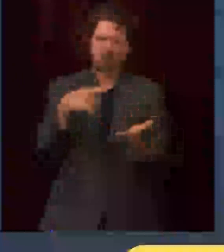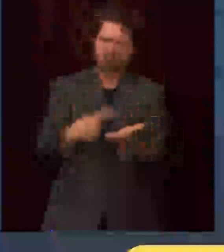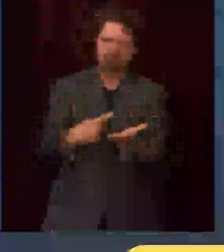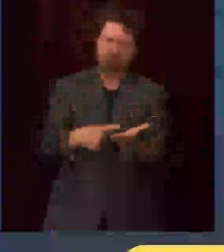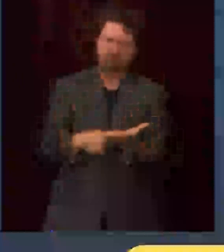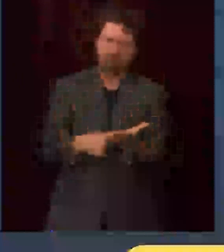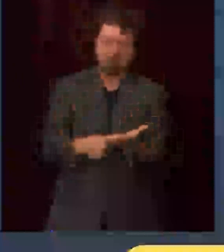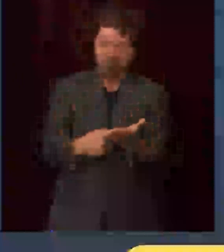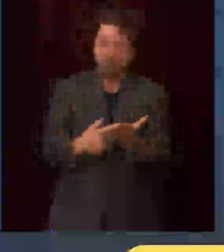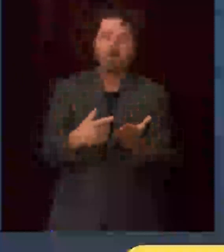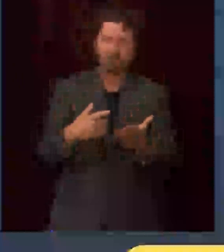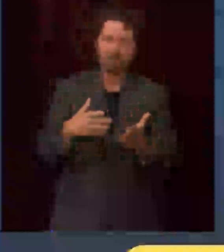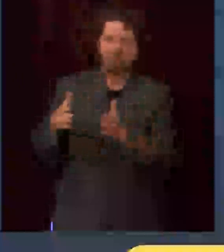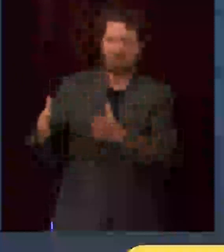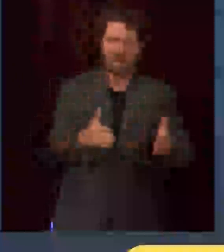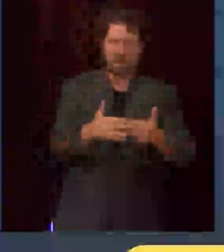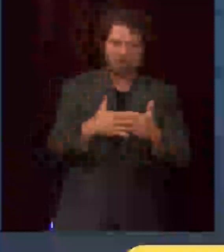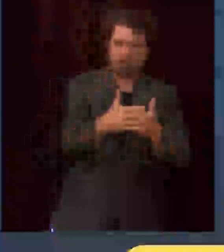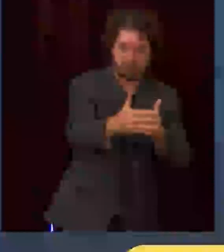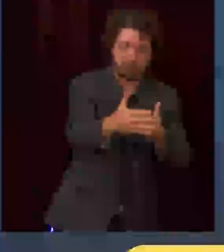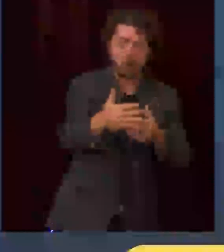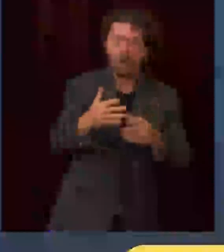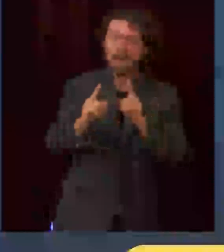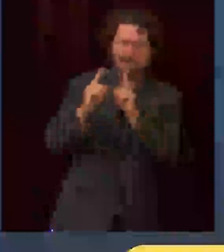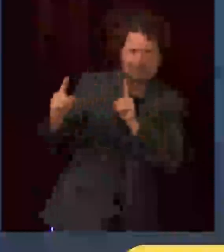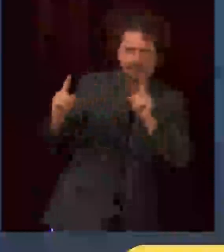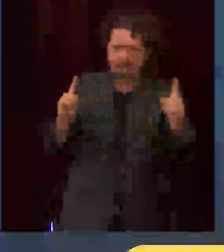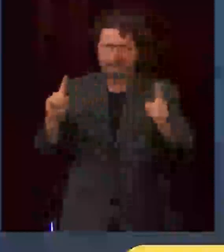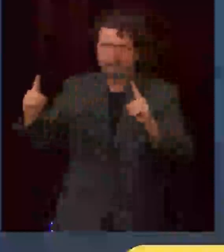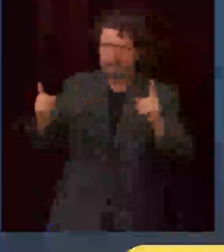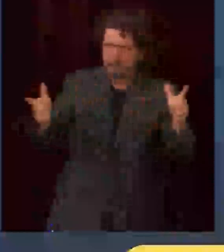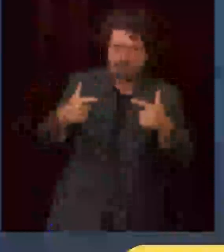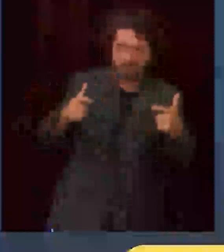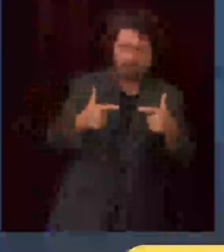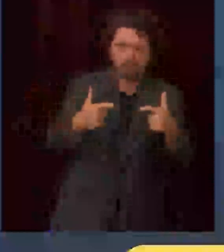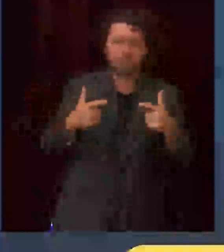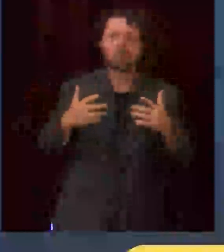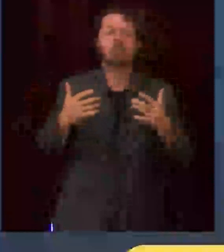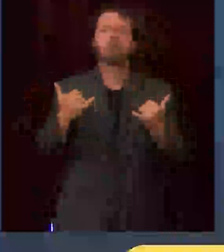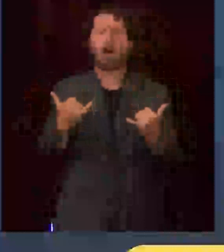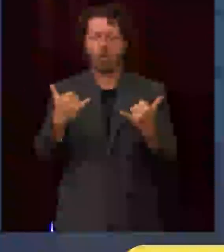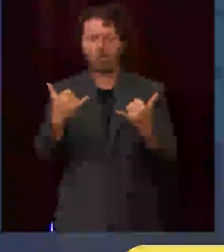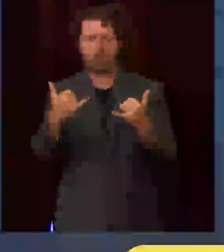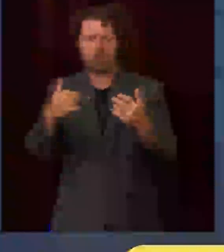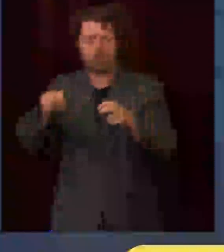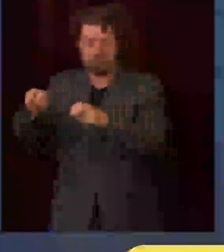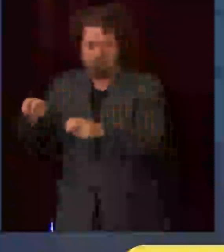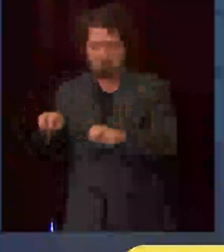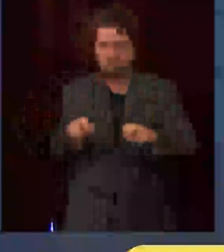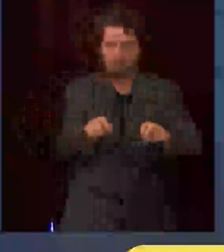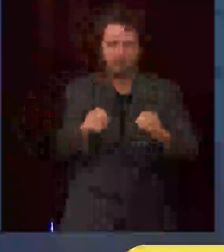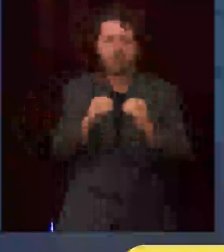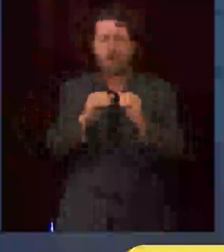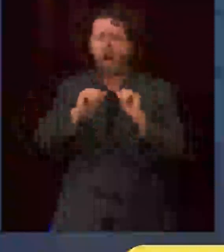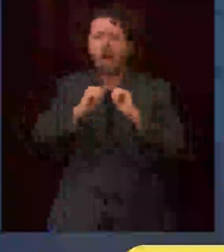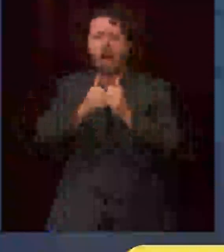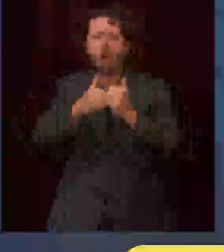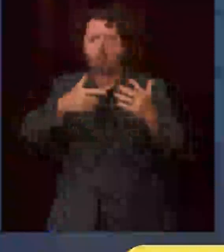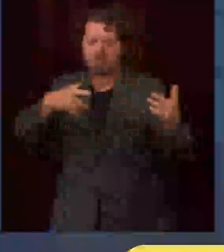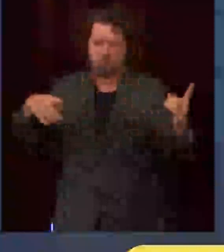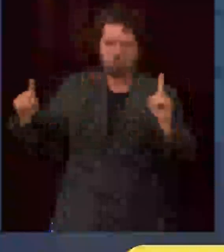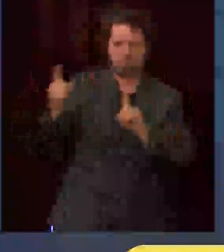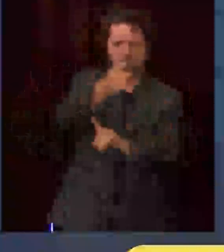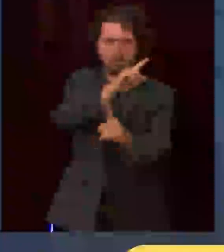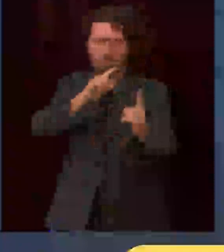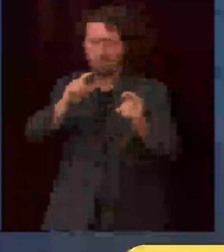smart tool of doing the things that are necessary to maintain our efforts in reducing the transmission